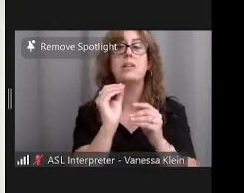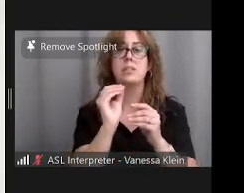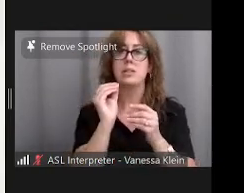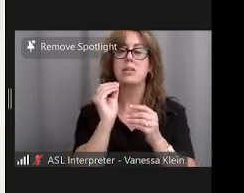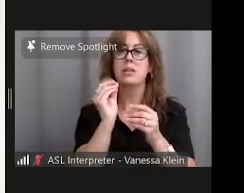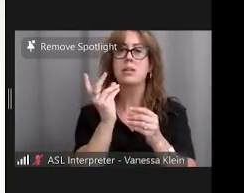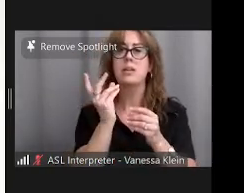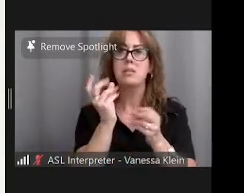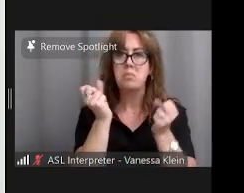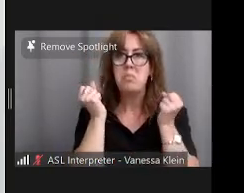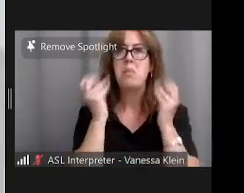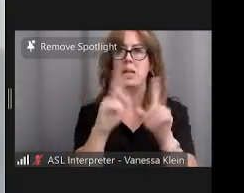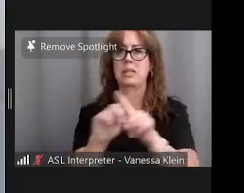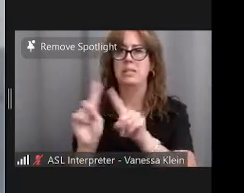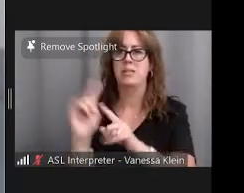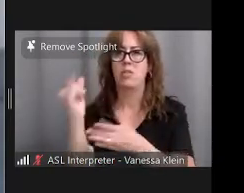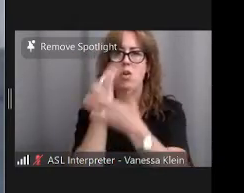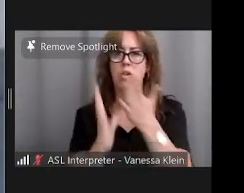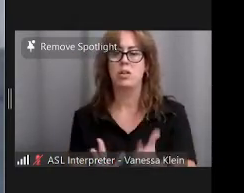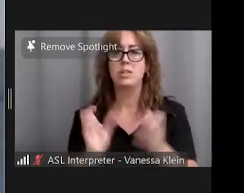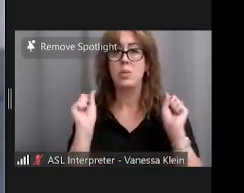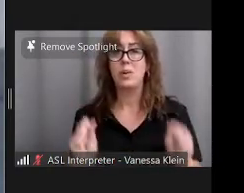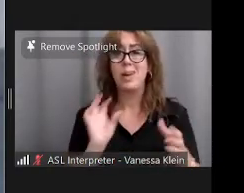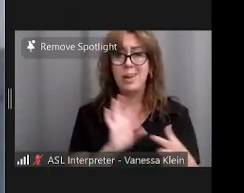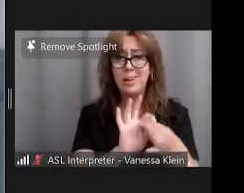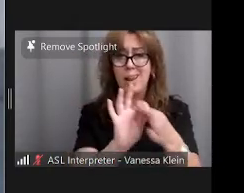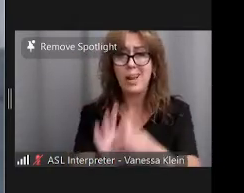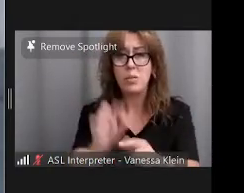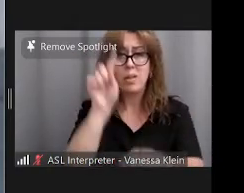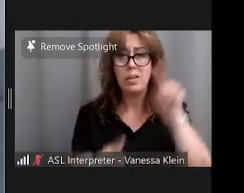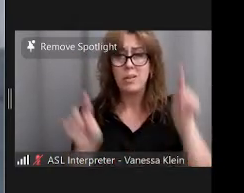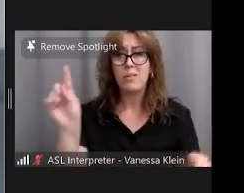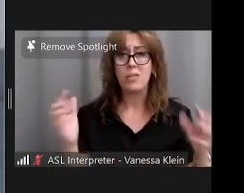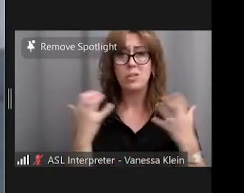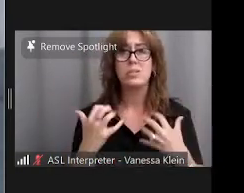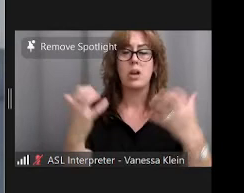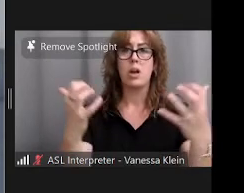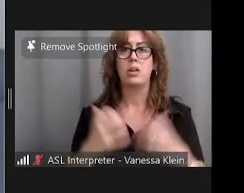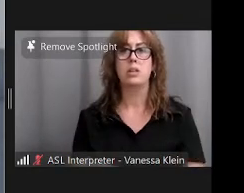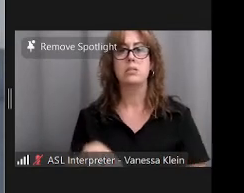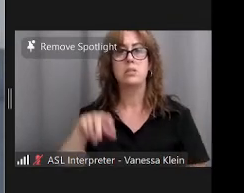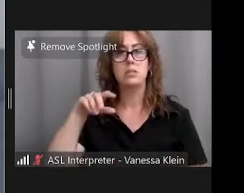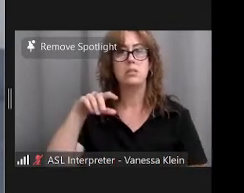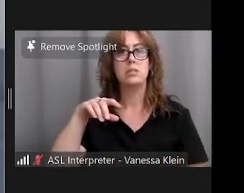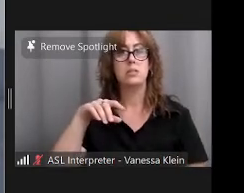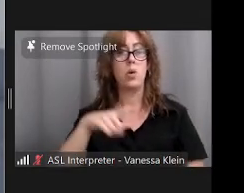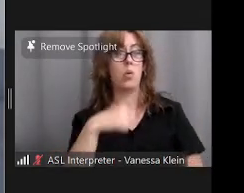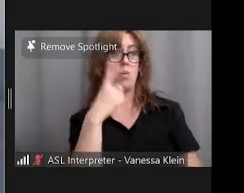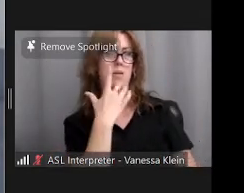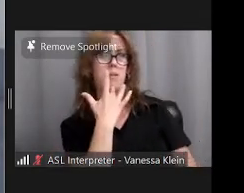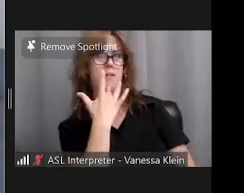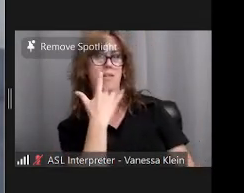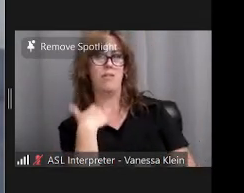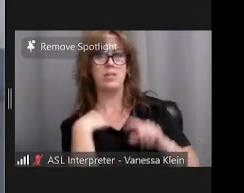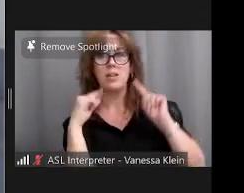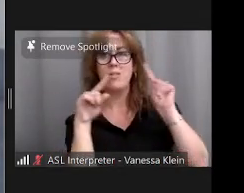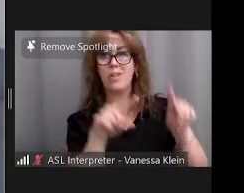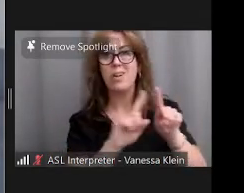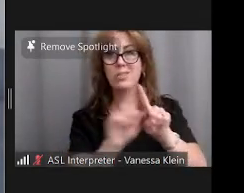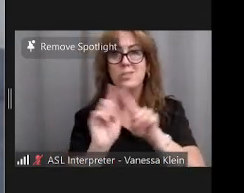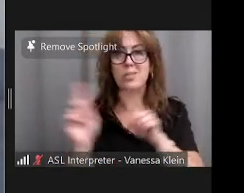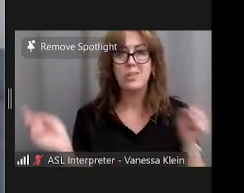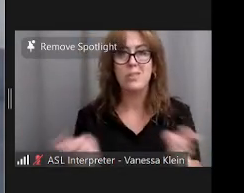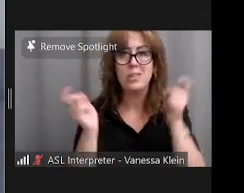audience, more diverse audience. And one of my favorite things about a couple of festivals that I've attended there is the